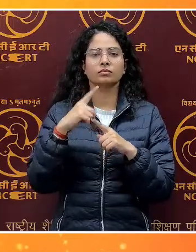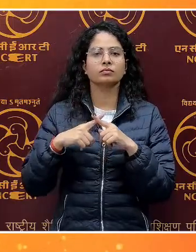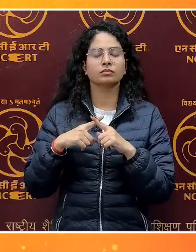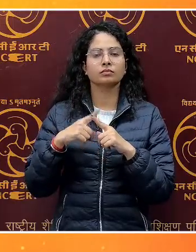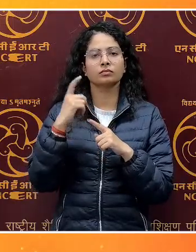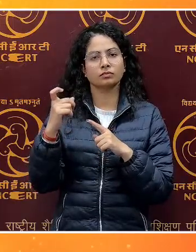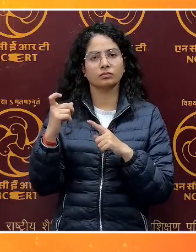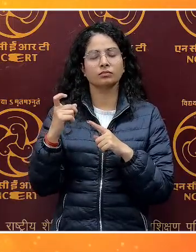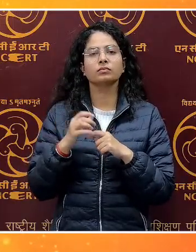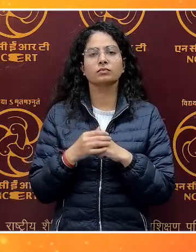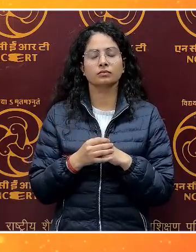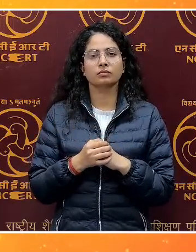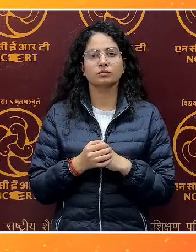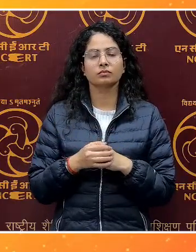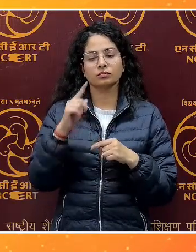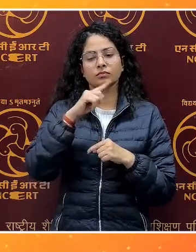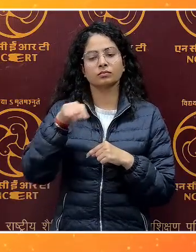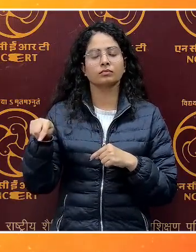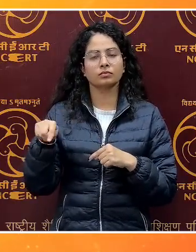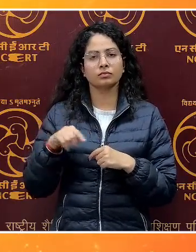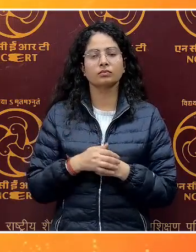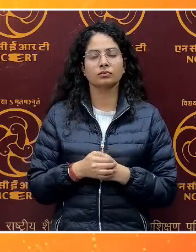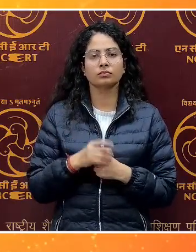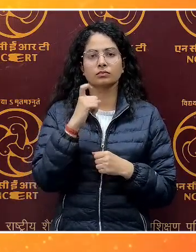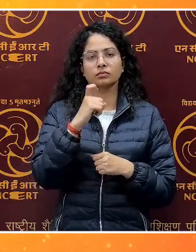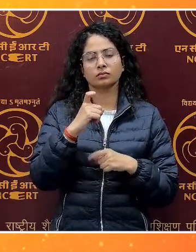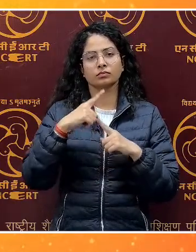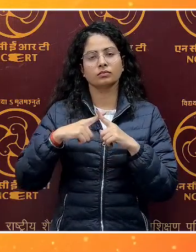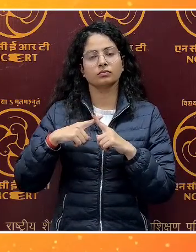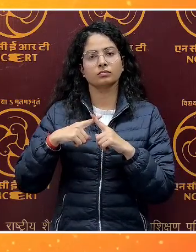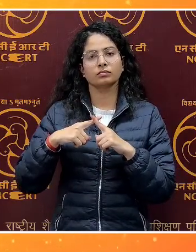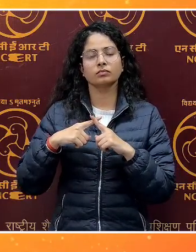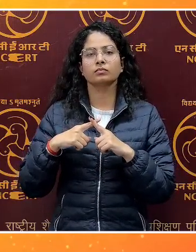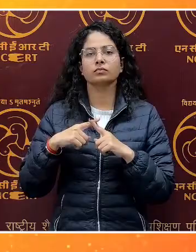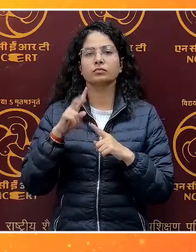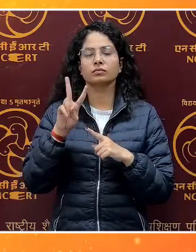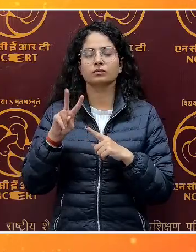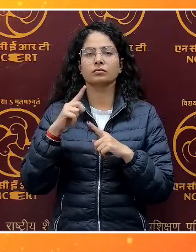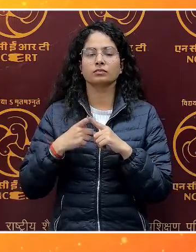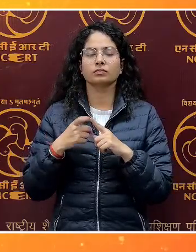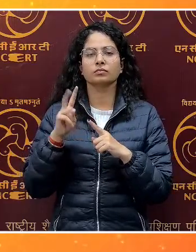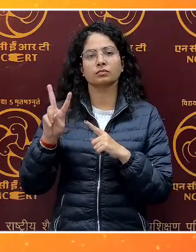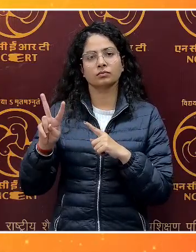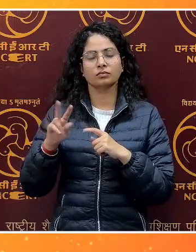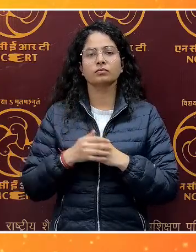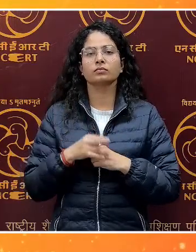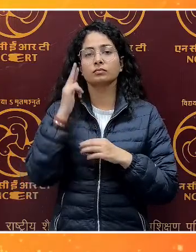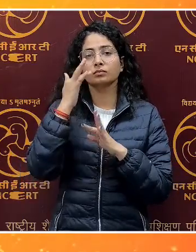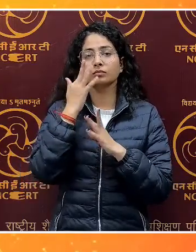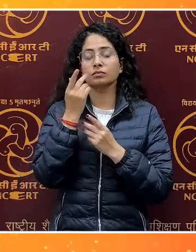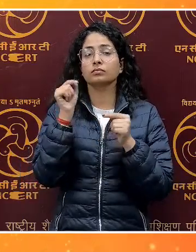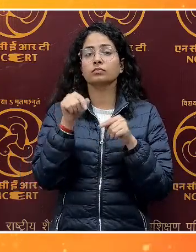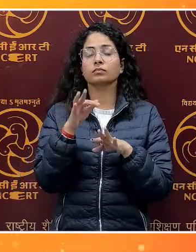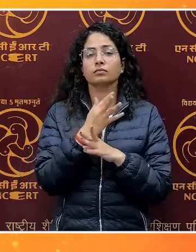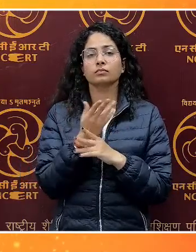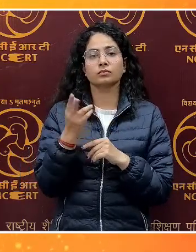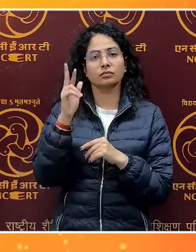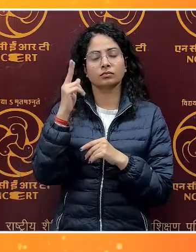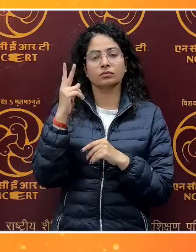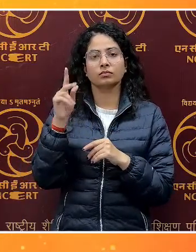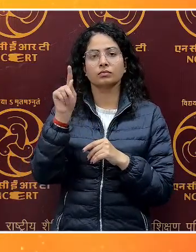into 7 upon 7 into 2 into 2, because it is square.